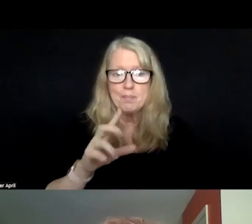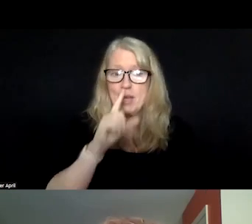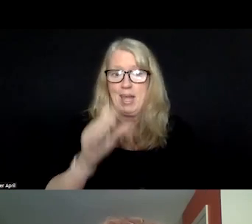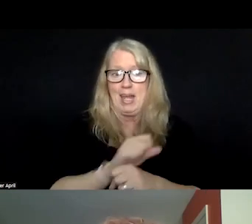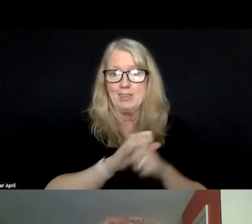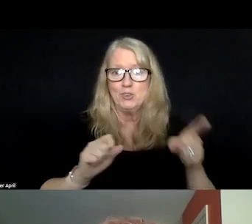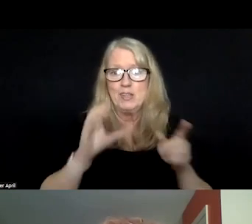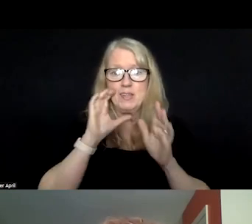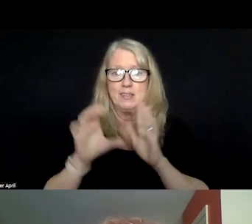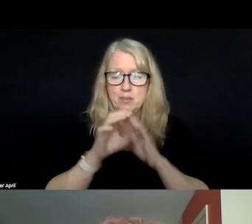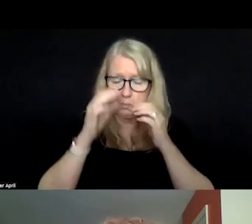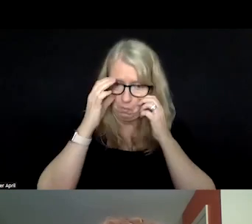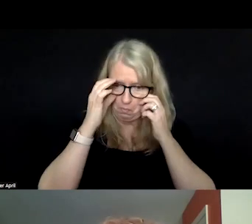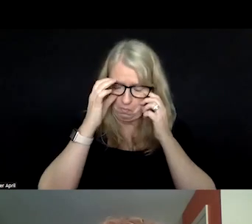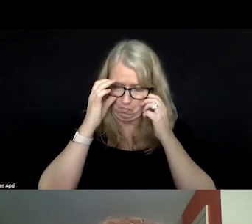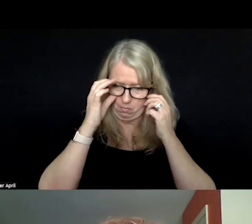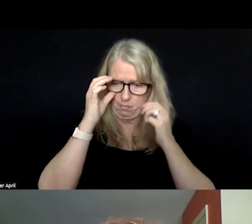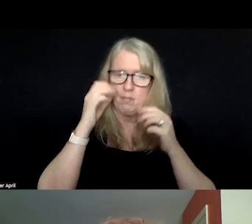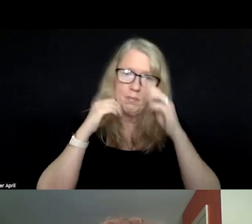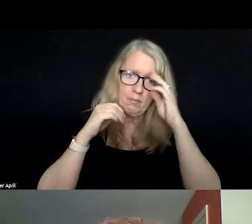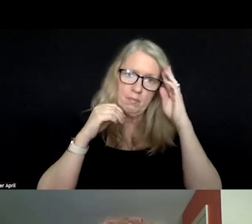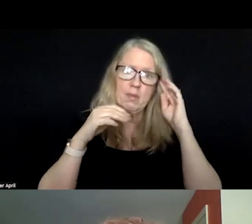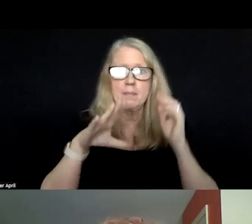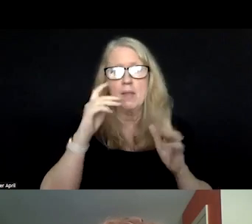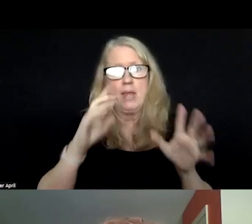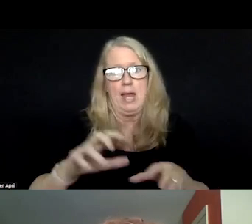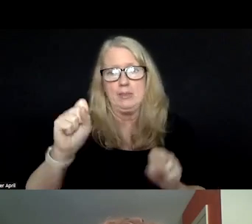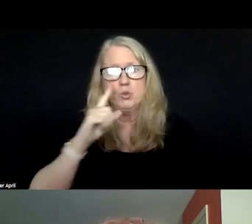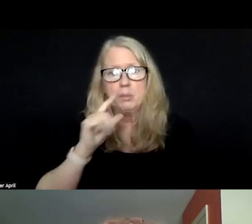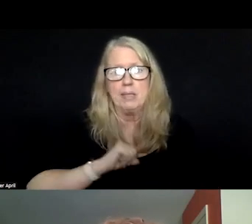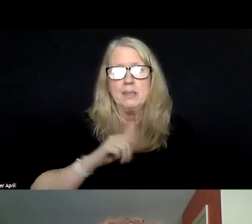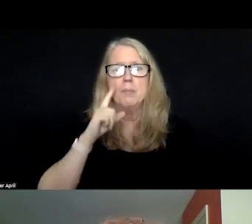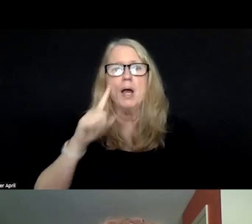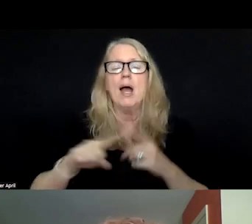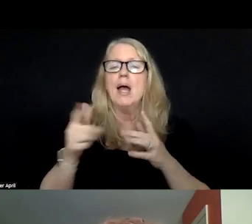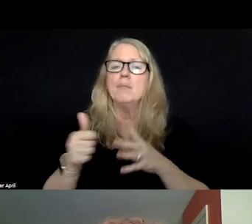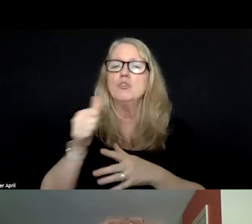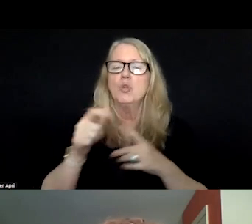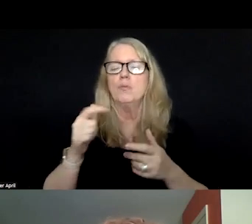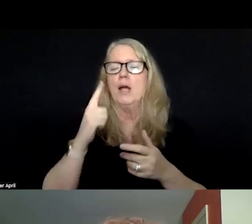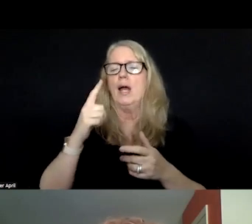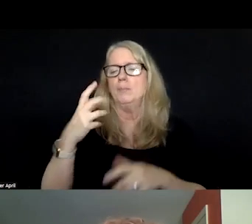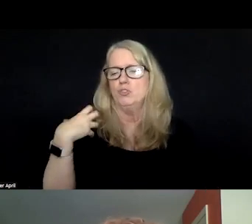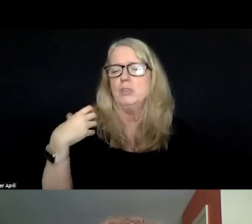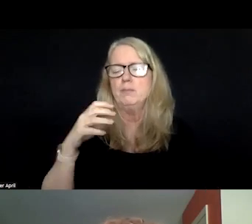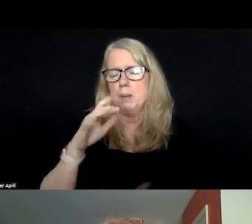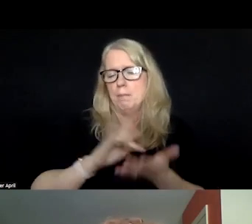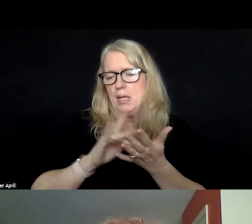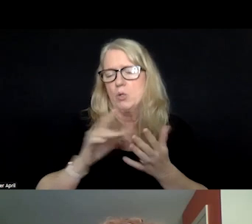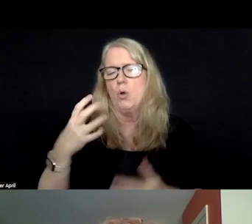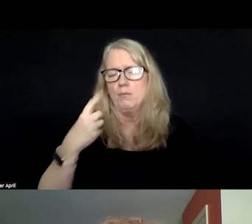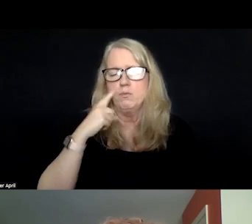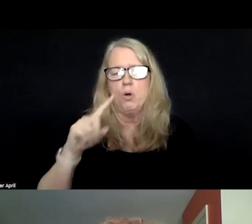is a picture I took myself. I am the Associate Chief Medical Officer for RI, but also the